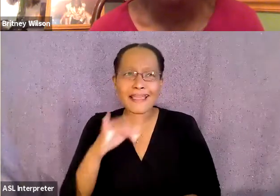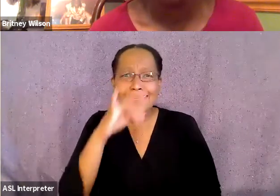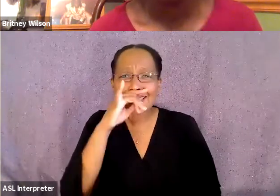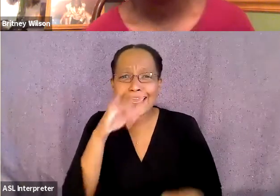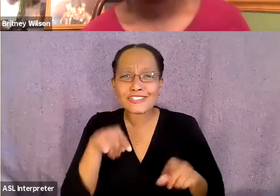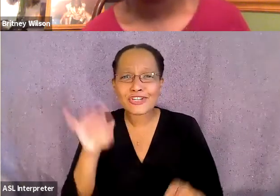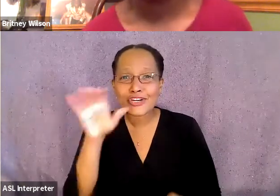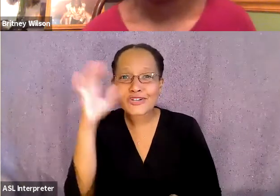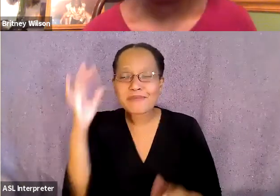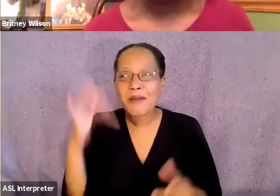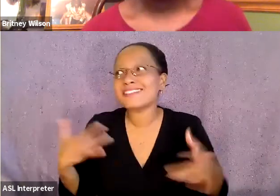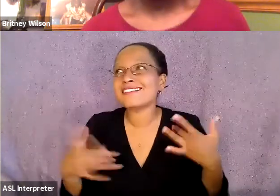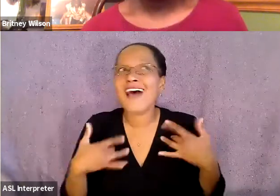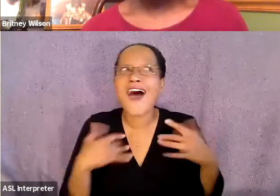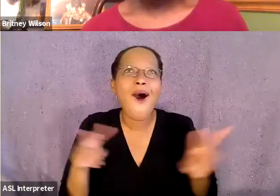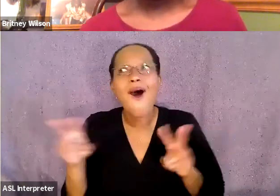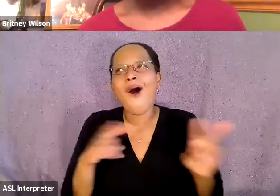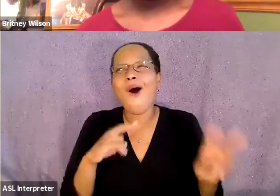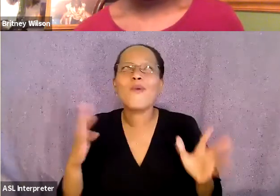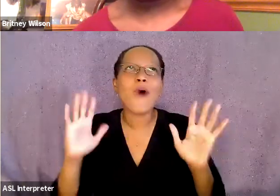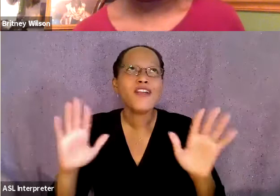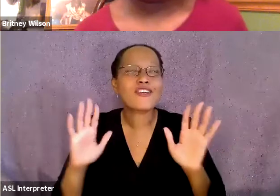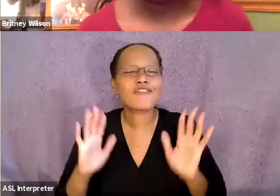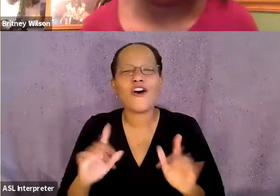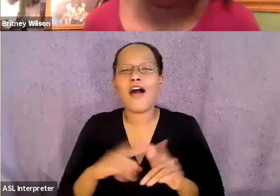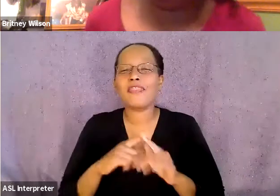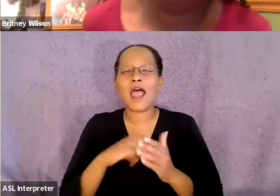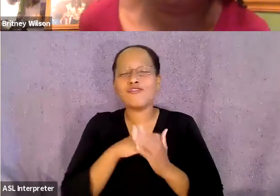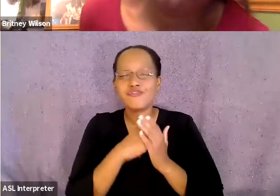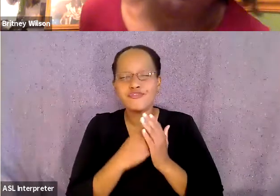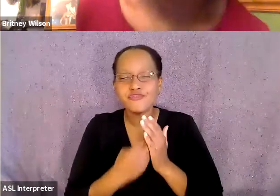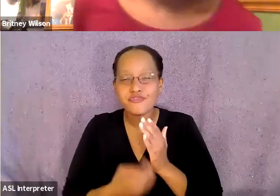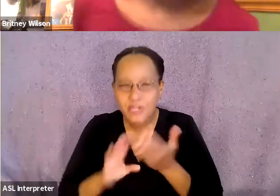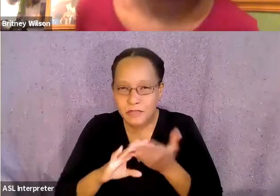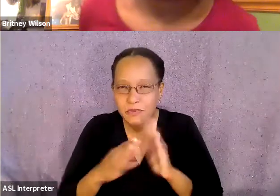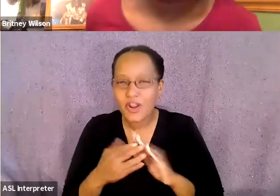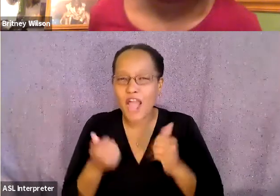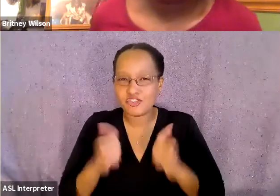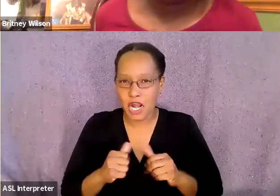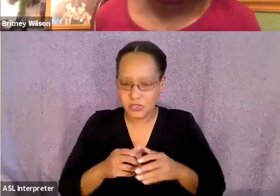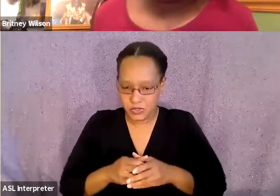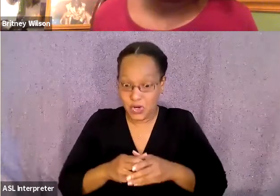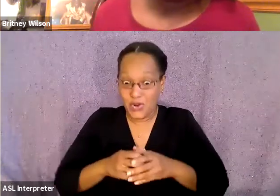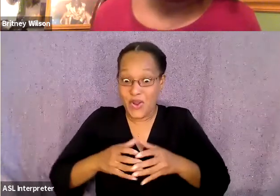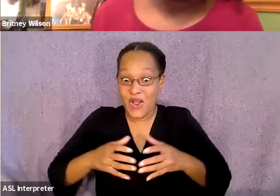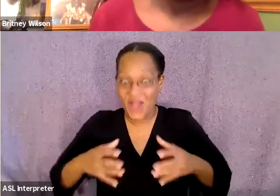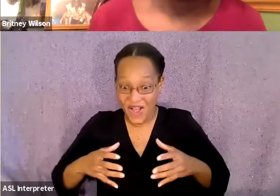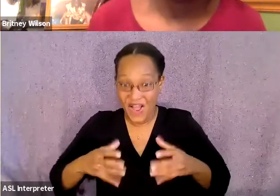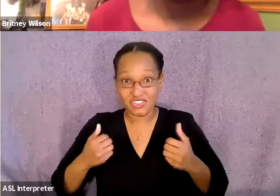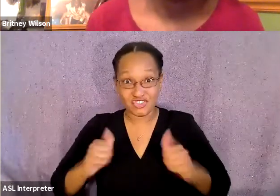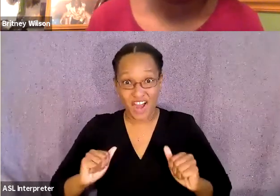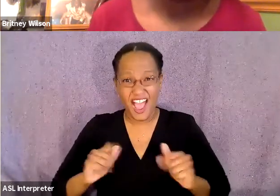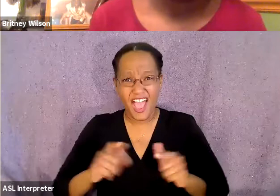so wonderful. And then I got deeper into the community. I tried to make my circle bigger. And I found out that a whole bunch